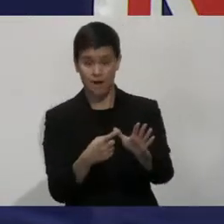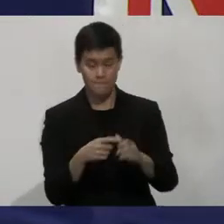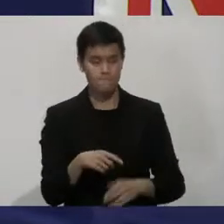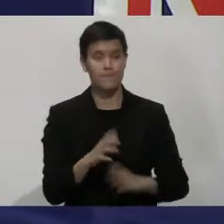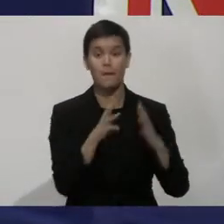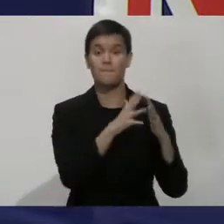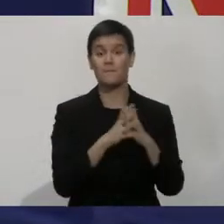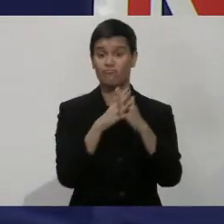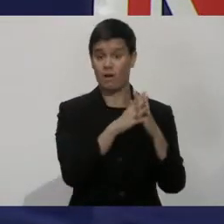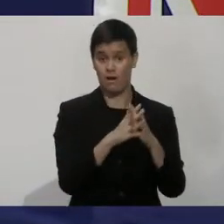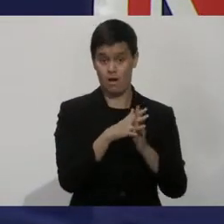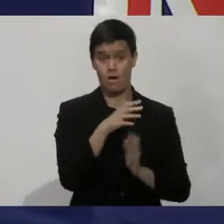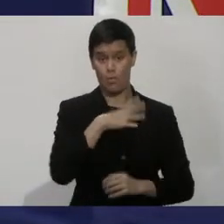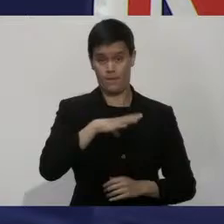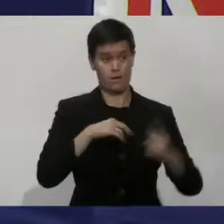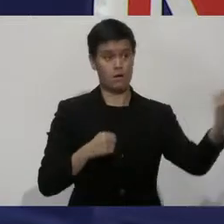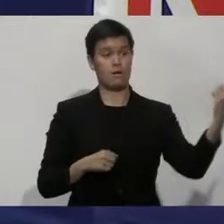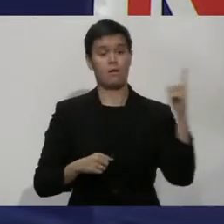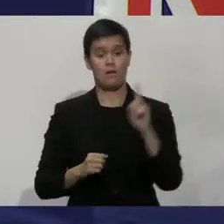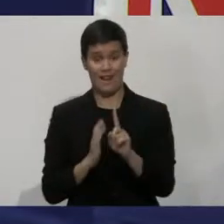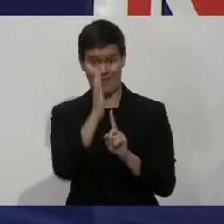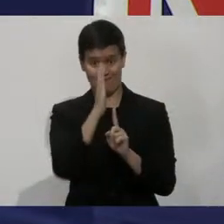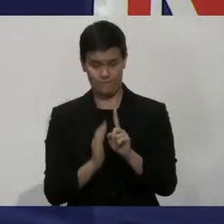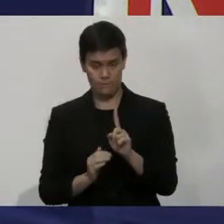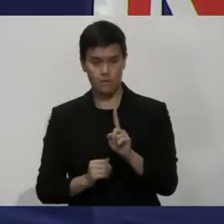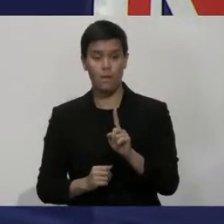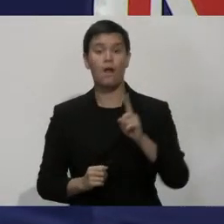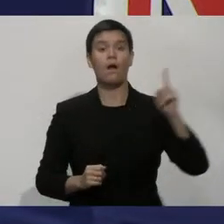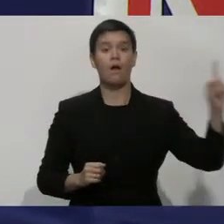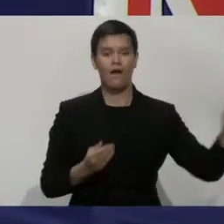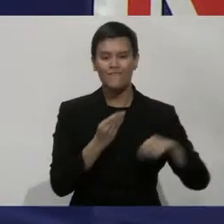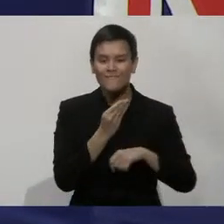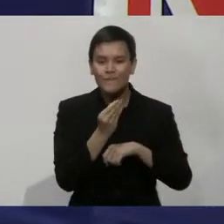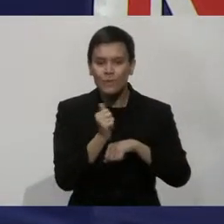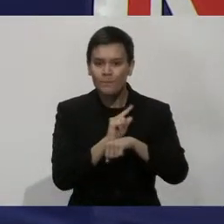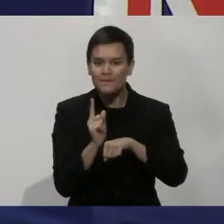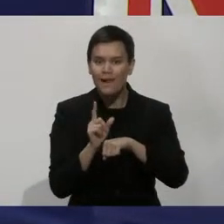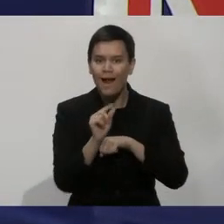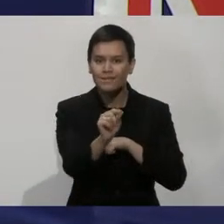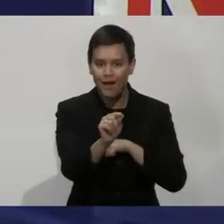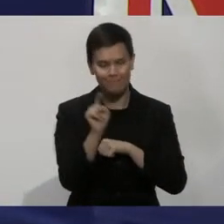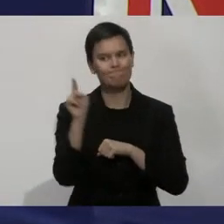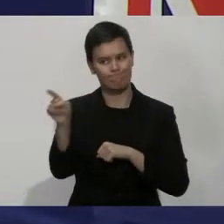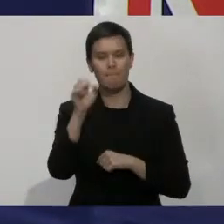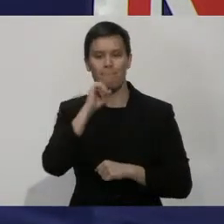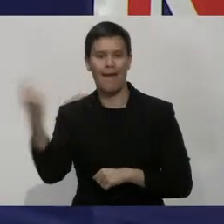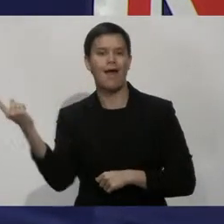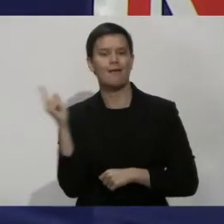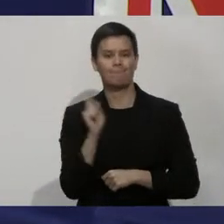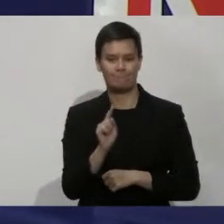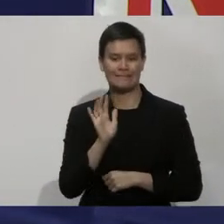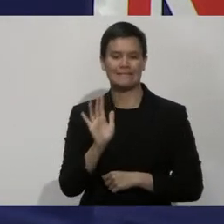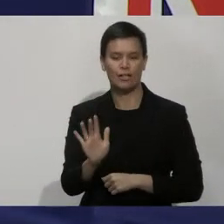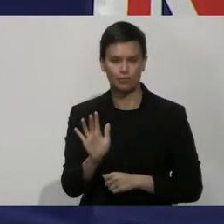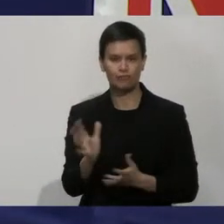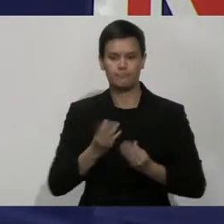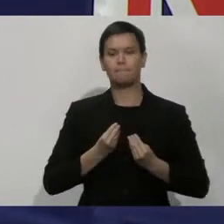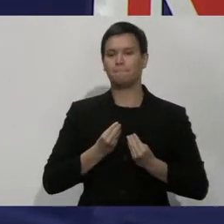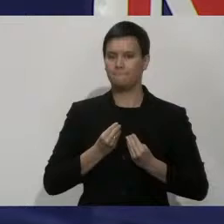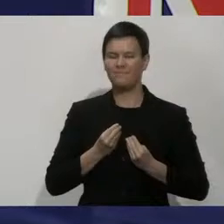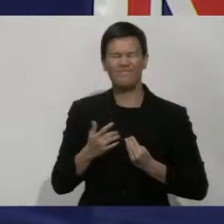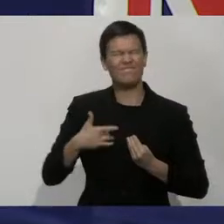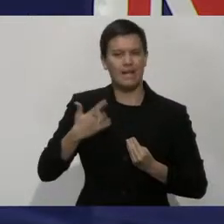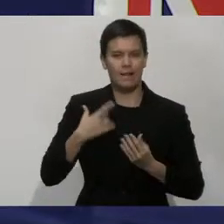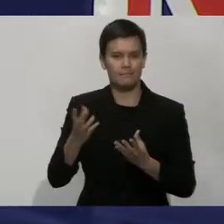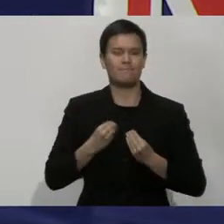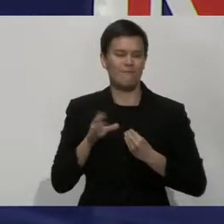guest and the maintenance worker. When it comes to, you've got Americold now, who it looks like that wasn't the source of this